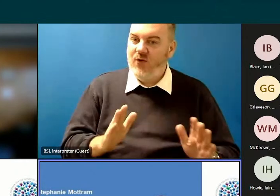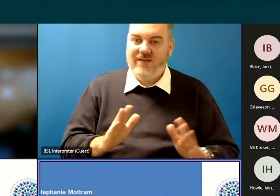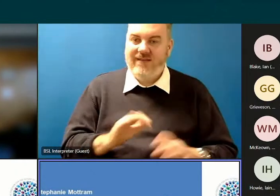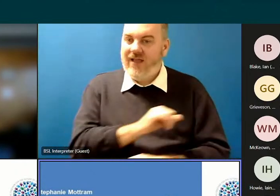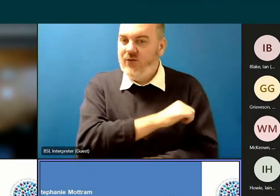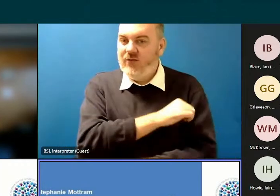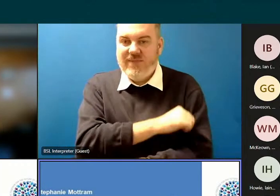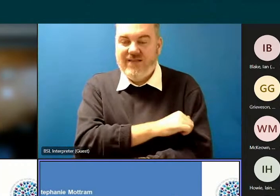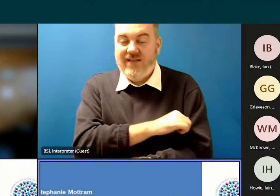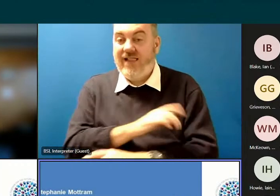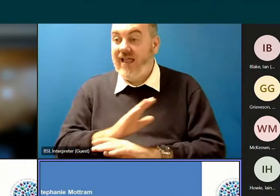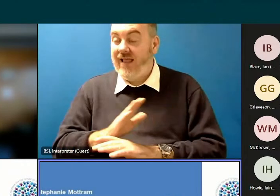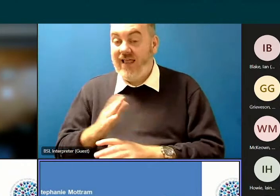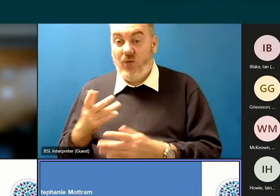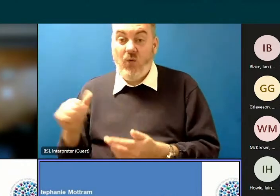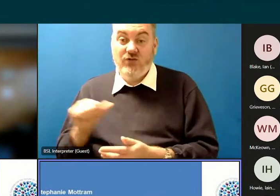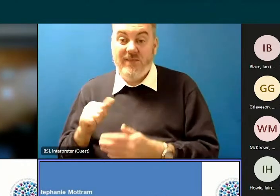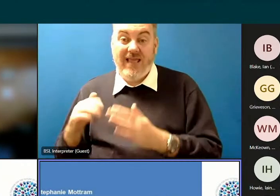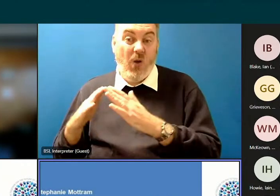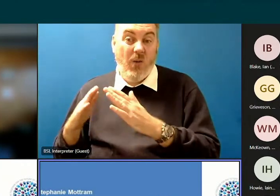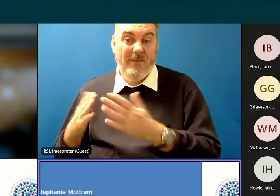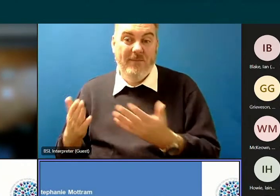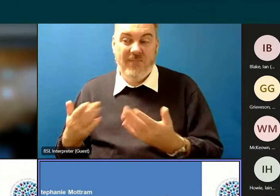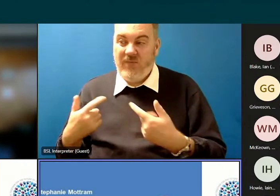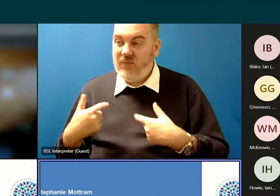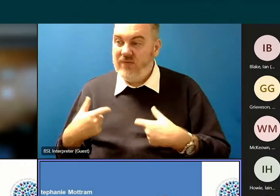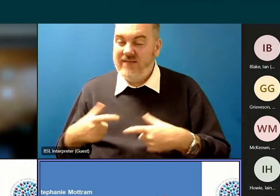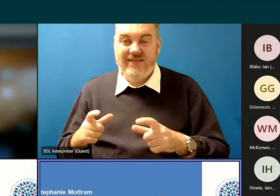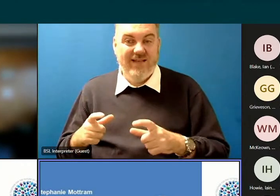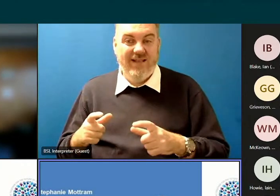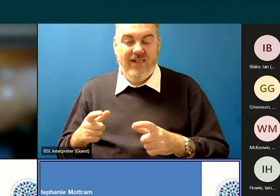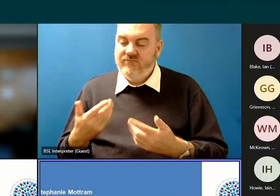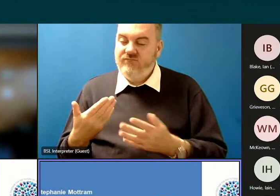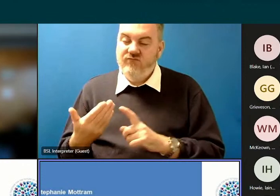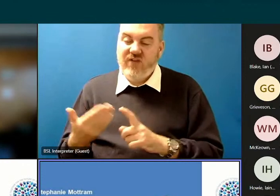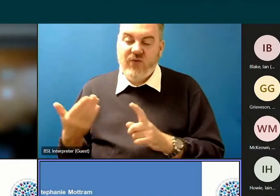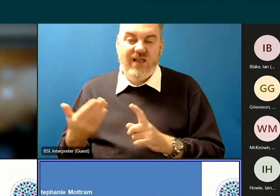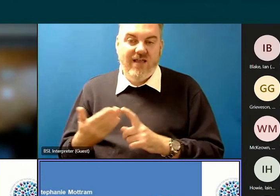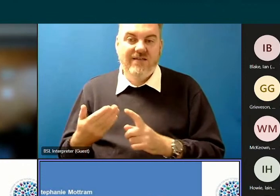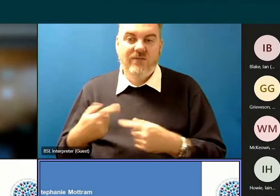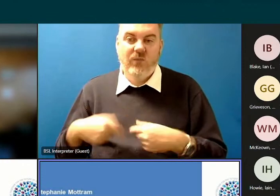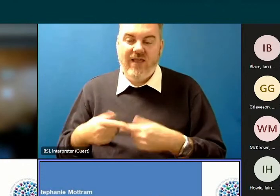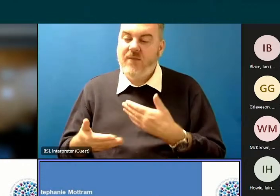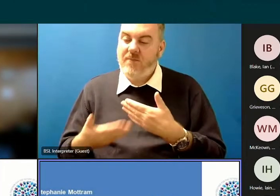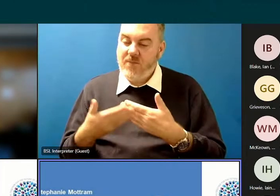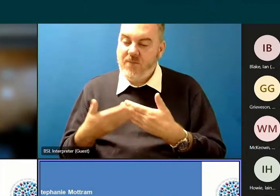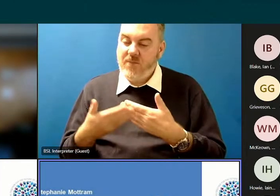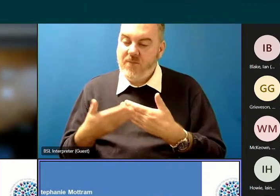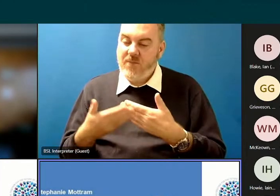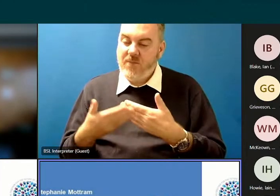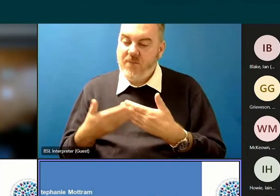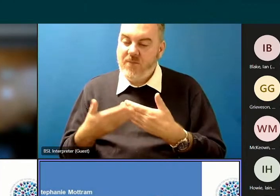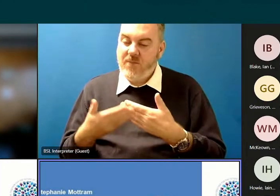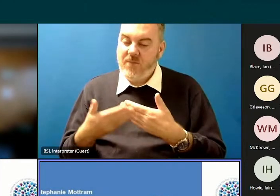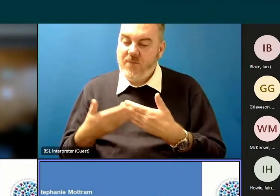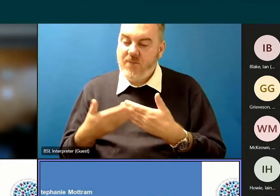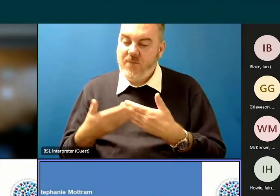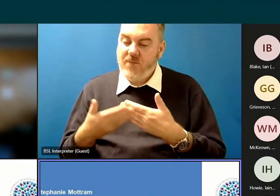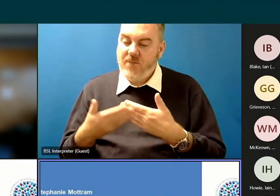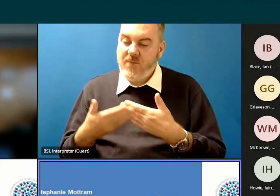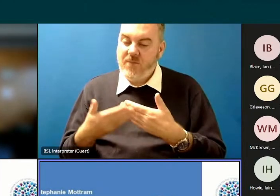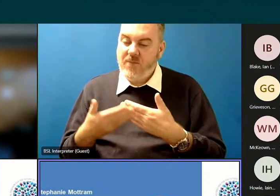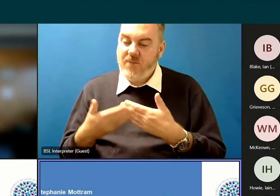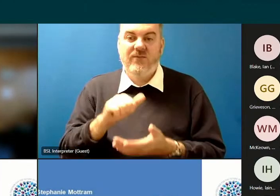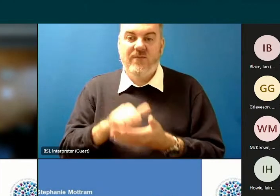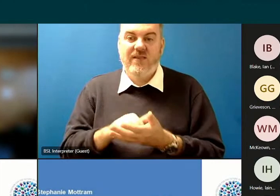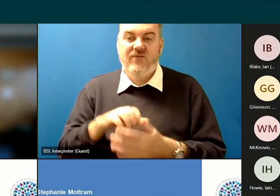home. So we are still, we still acknowledge that we have a lot of work to do at our end to try and support people to be in the